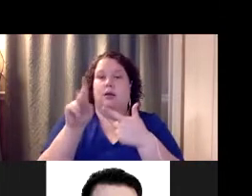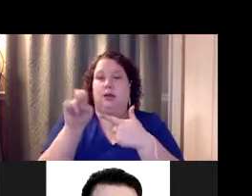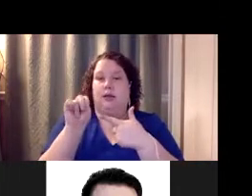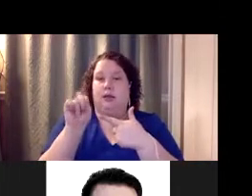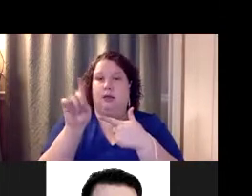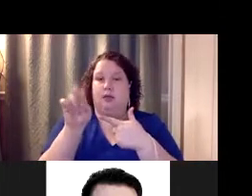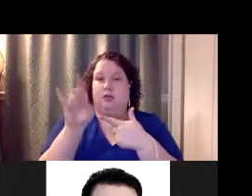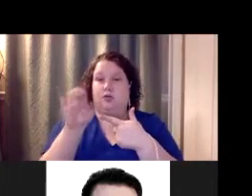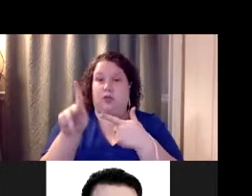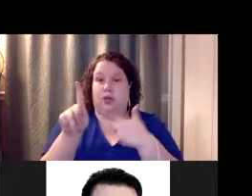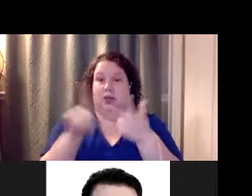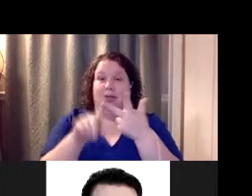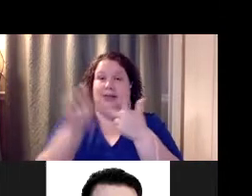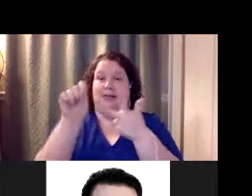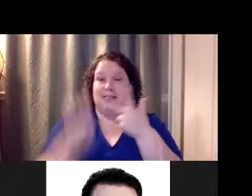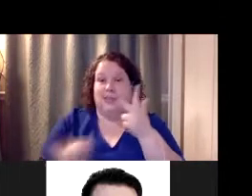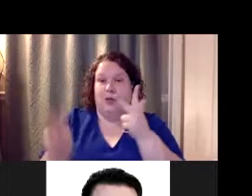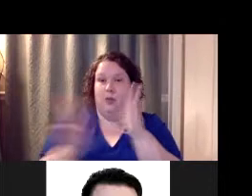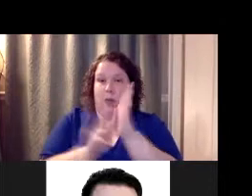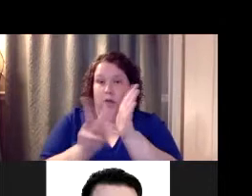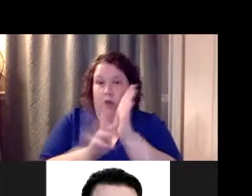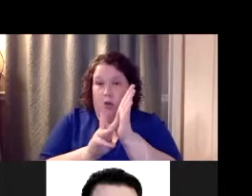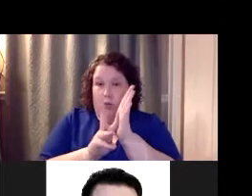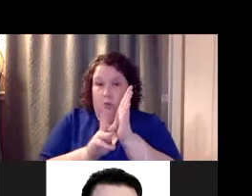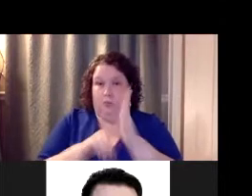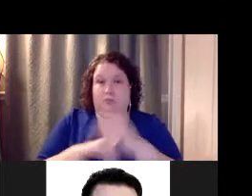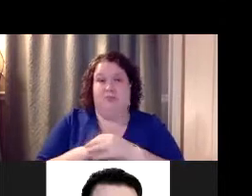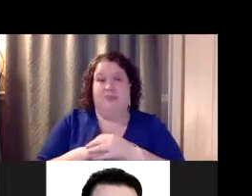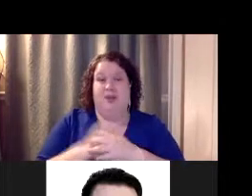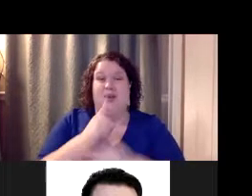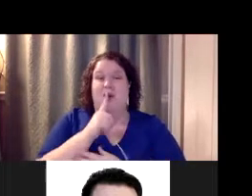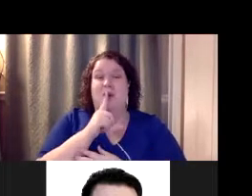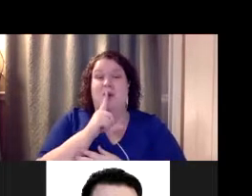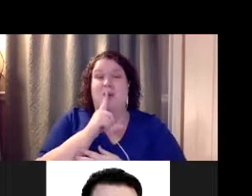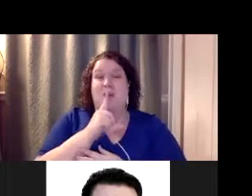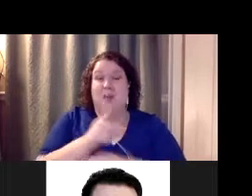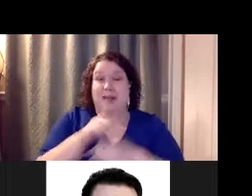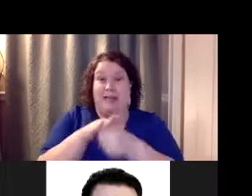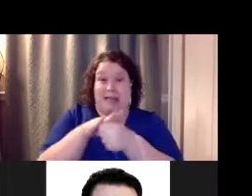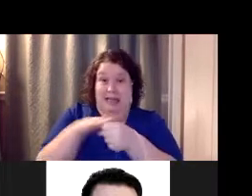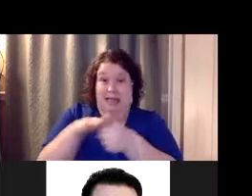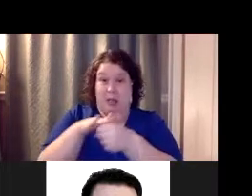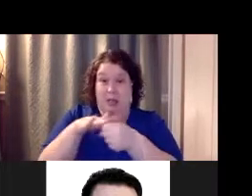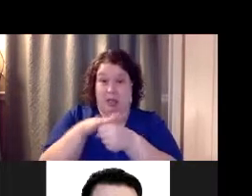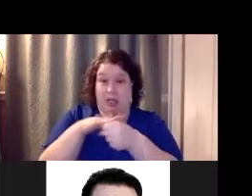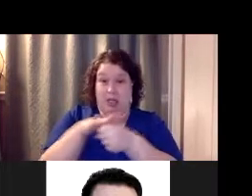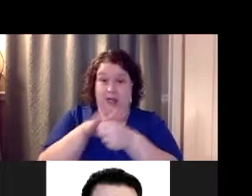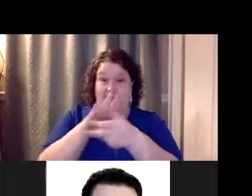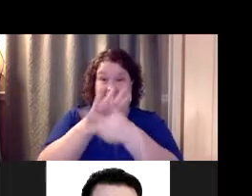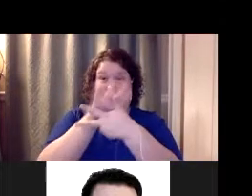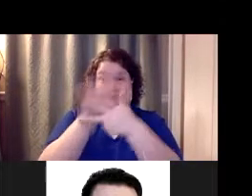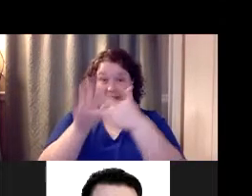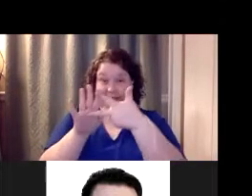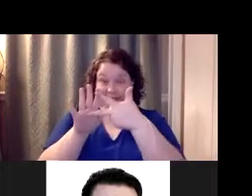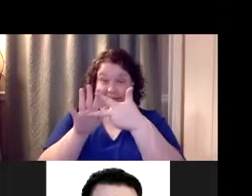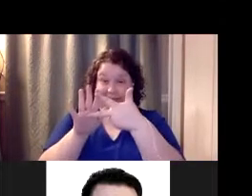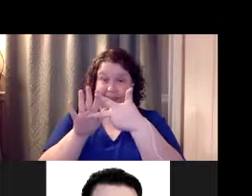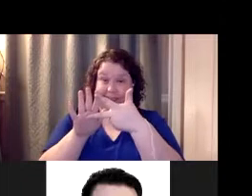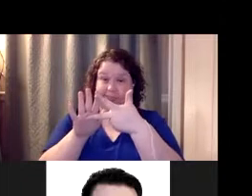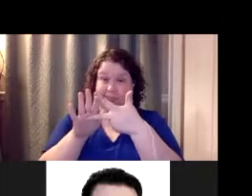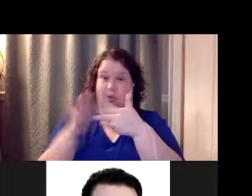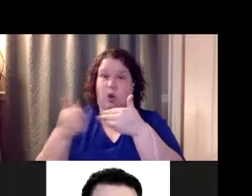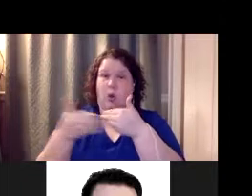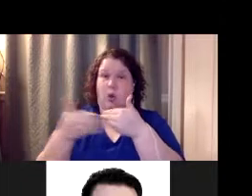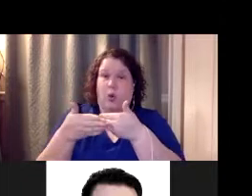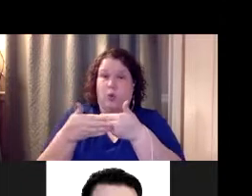one, that from a geographic location, these are three campuses that are in proximity to each